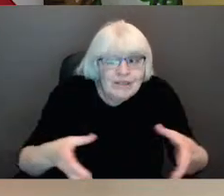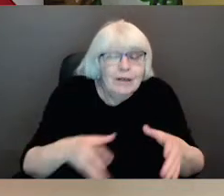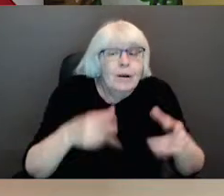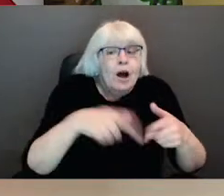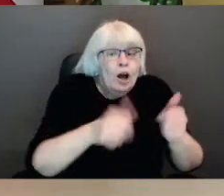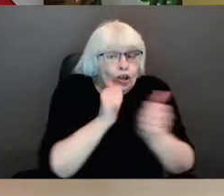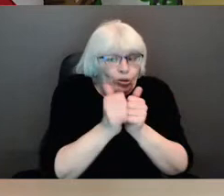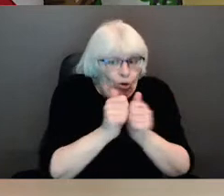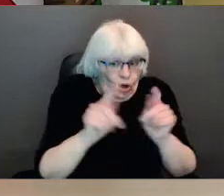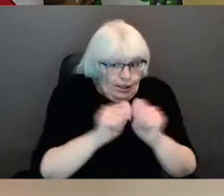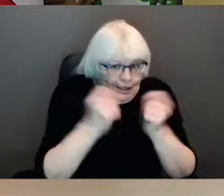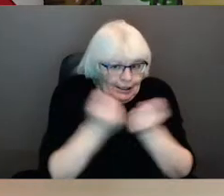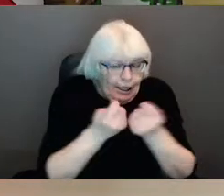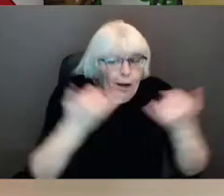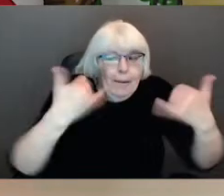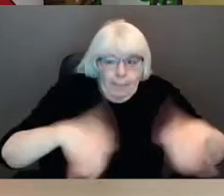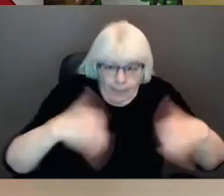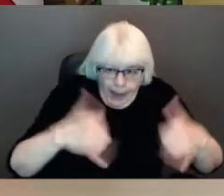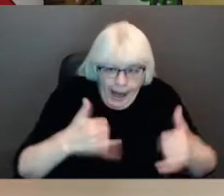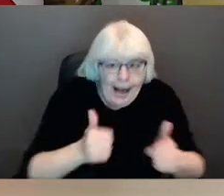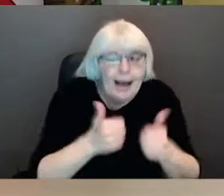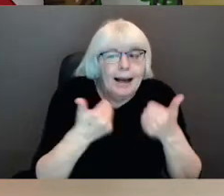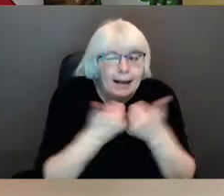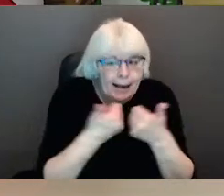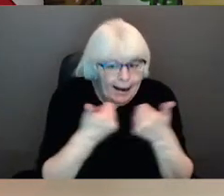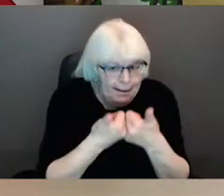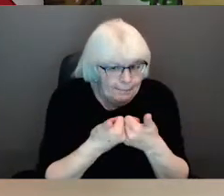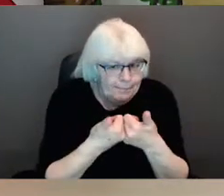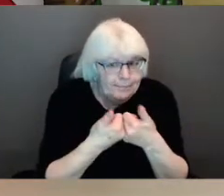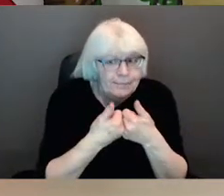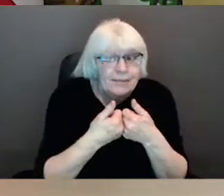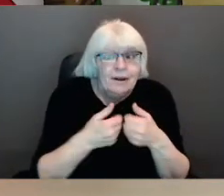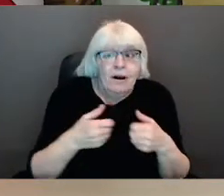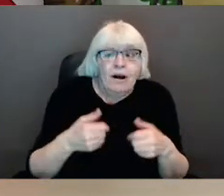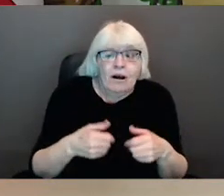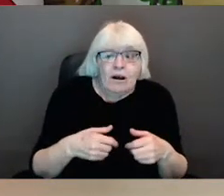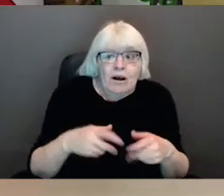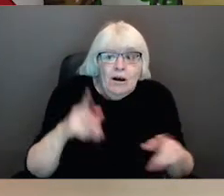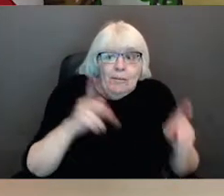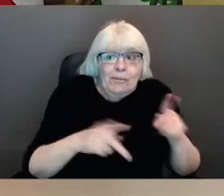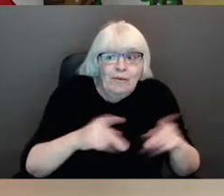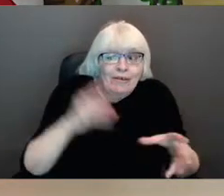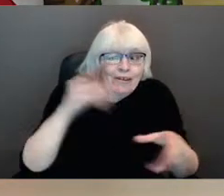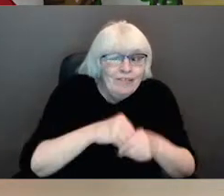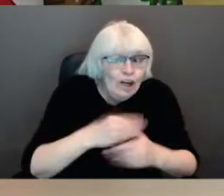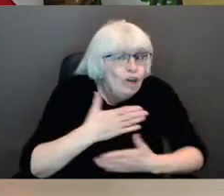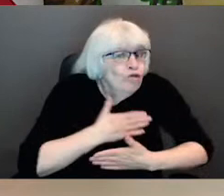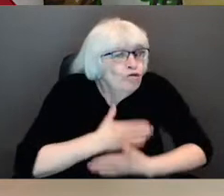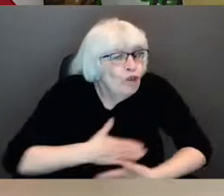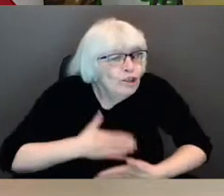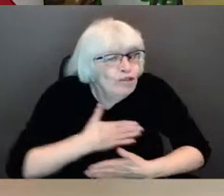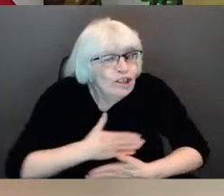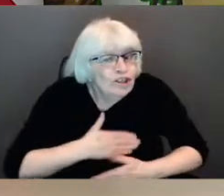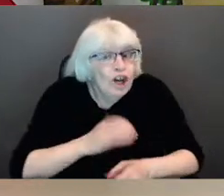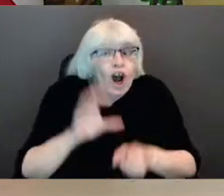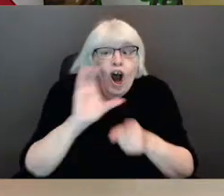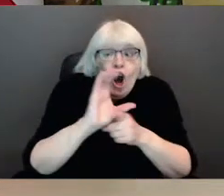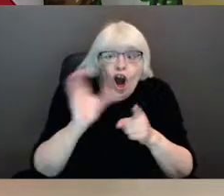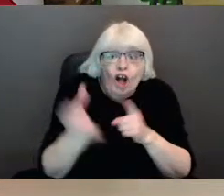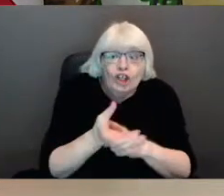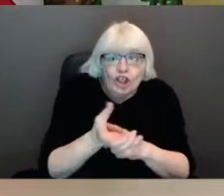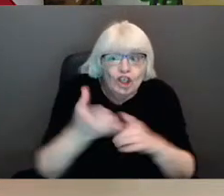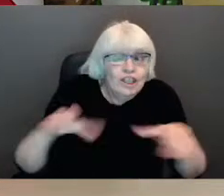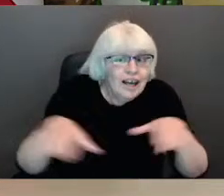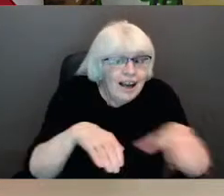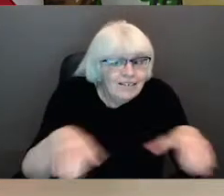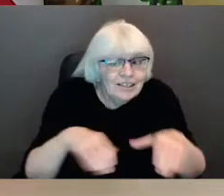and permitting individuals to participate in more recreational and cultural activities. In the